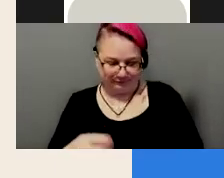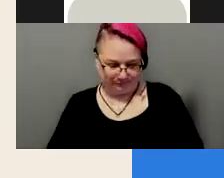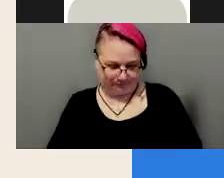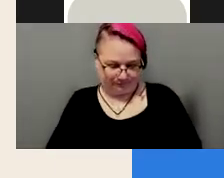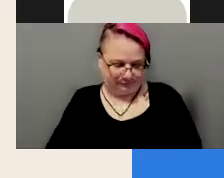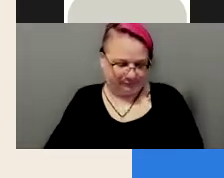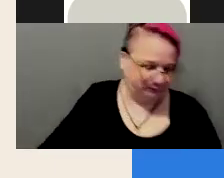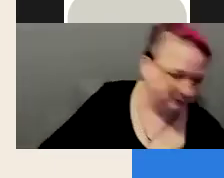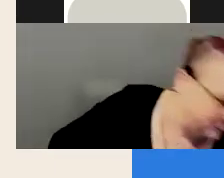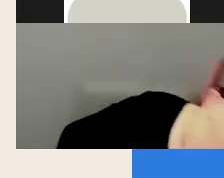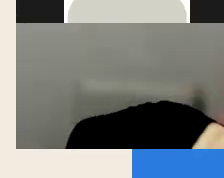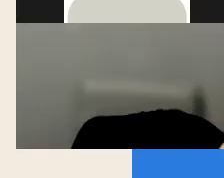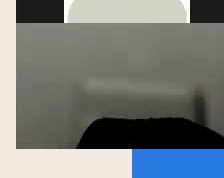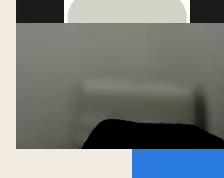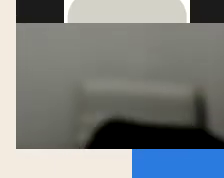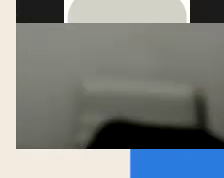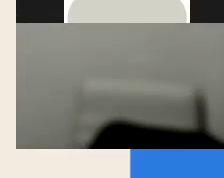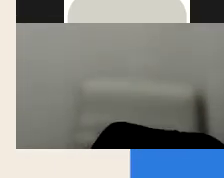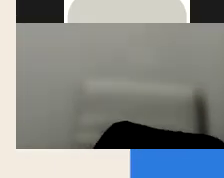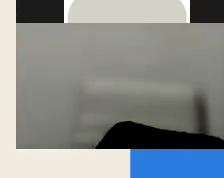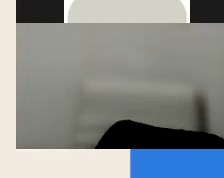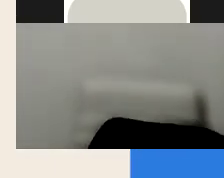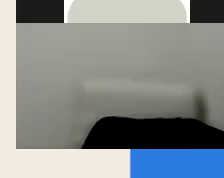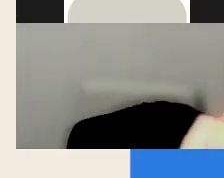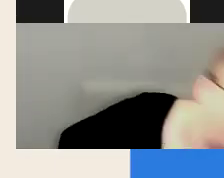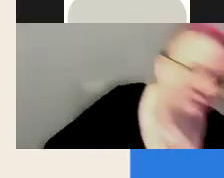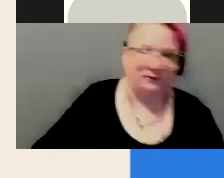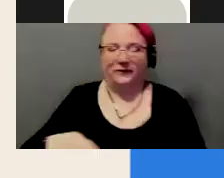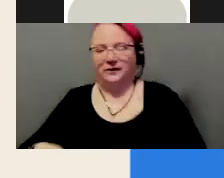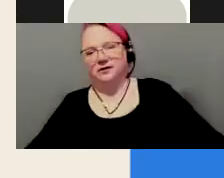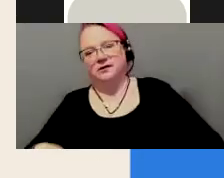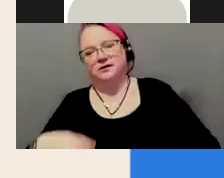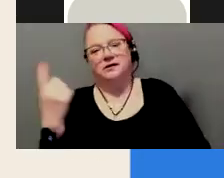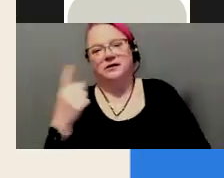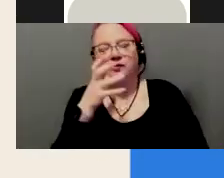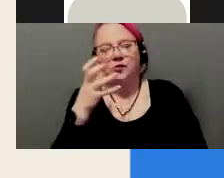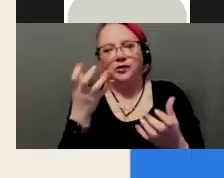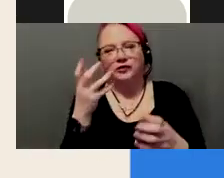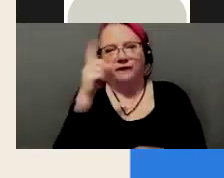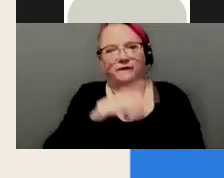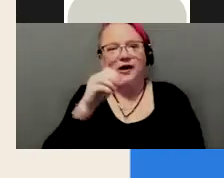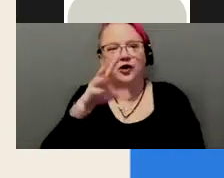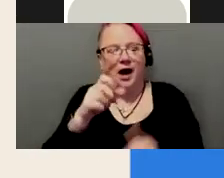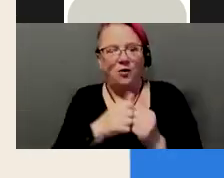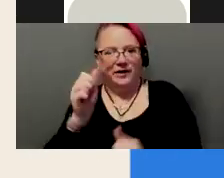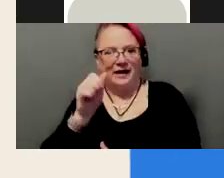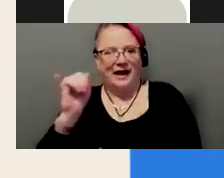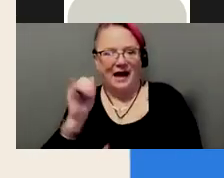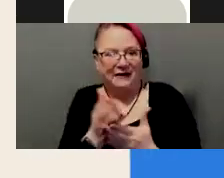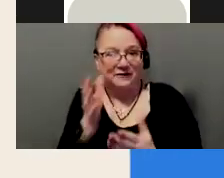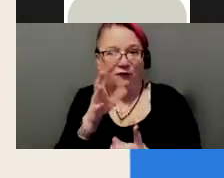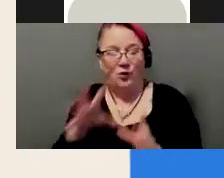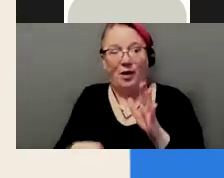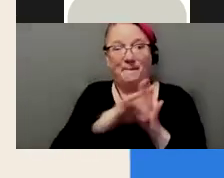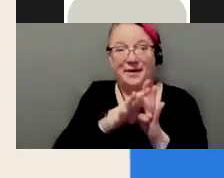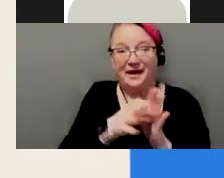one of the things that I came across is that sometimes folks that want to use a fake or want to fake you out with AI stuff will intentionally pick